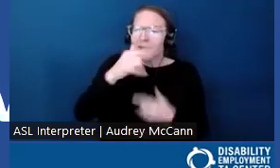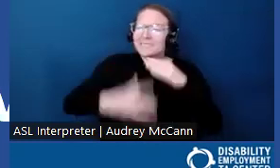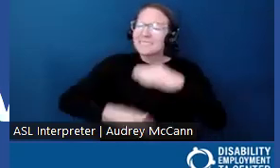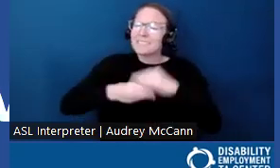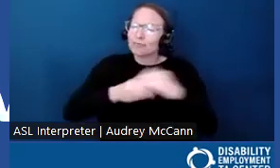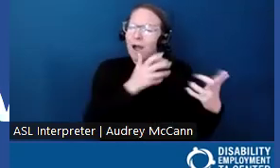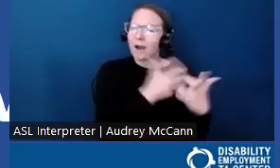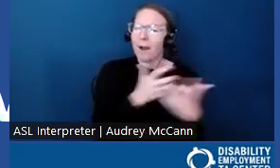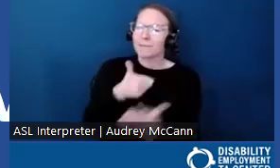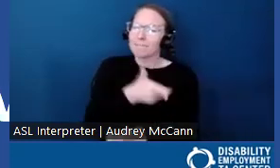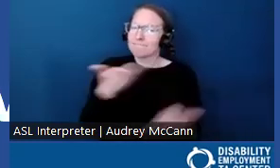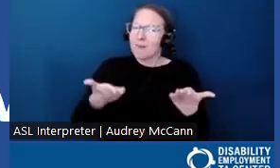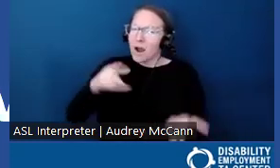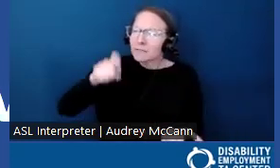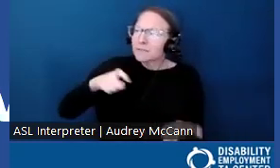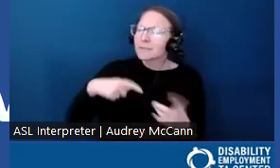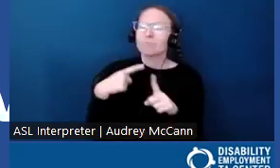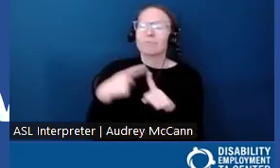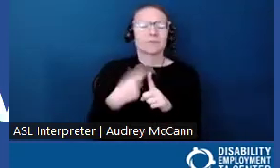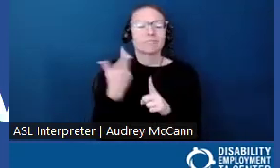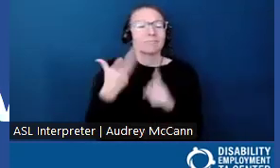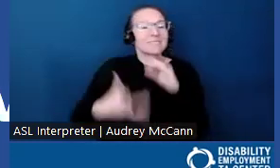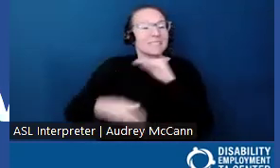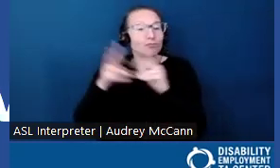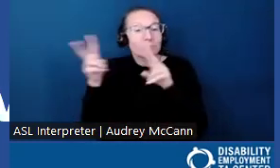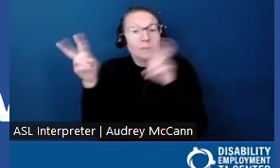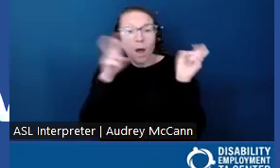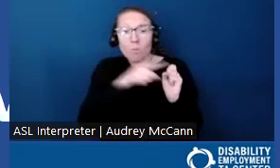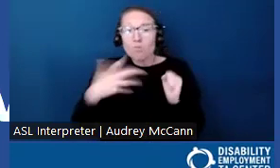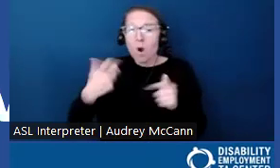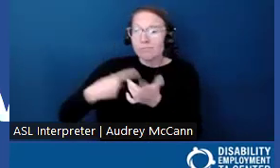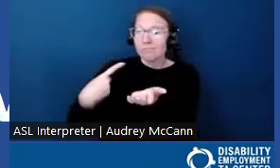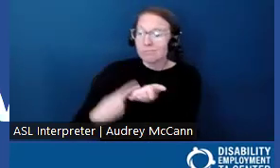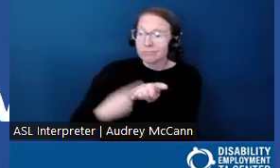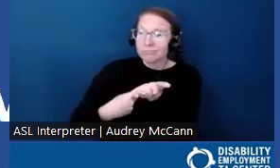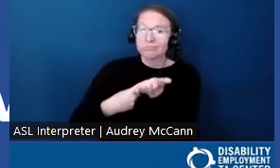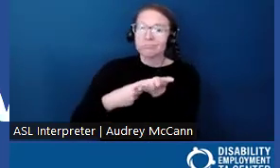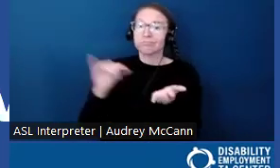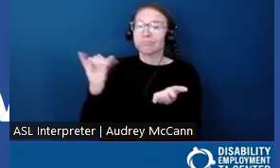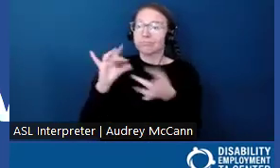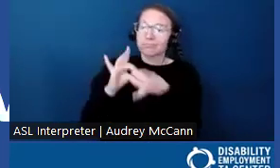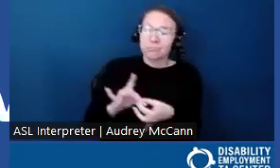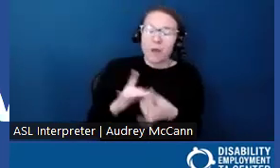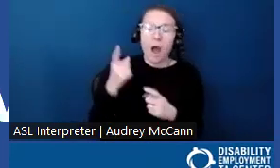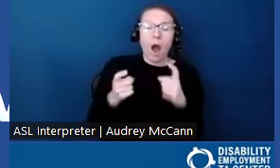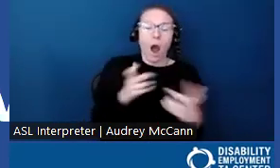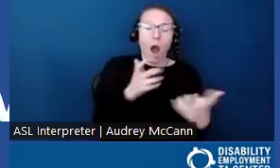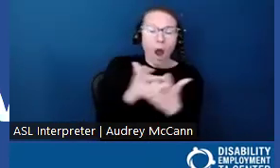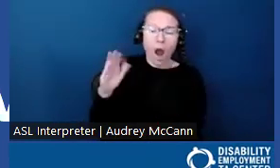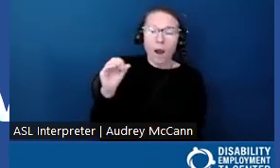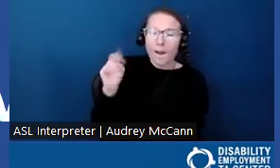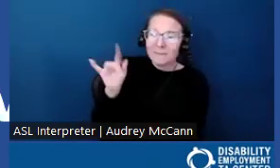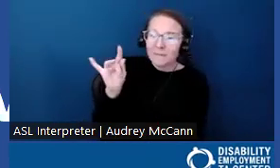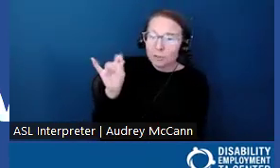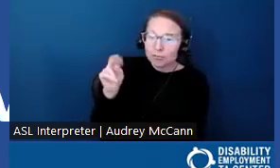need, and just additional, topics they may want to talk about, such as accommodation, Social Security, those types of